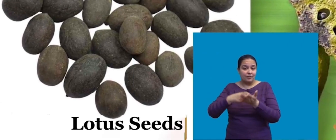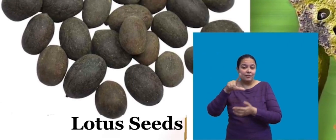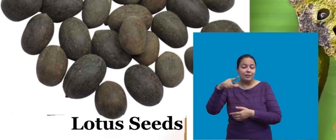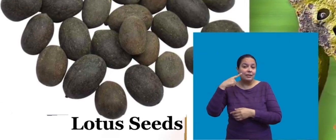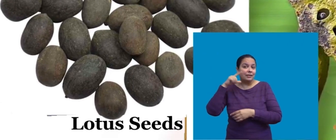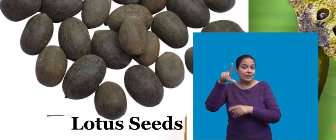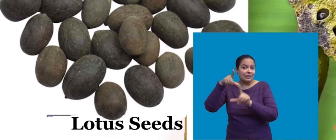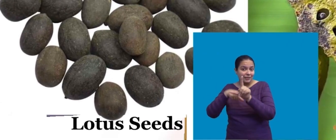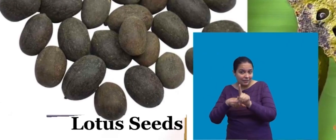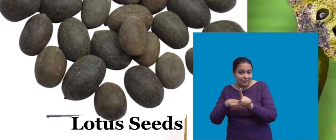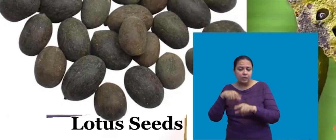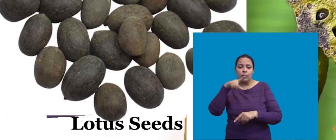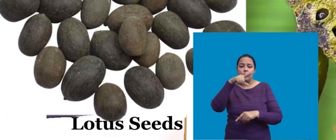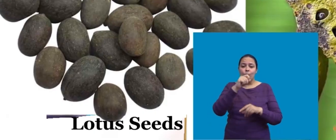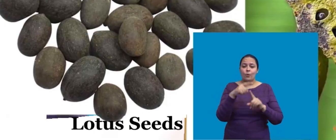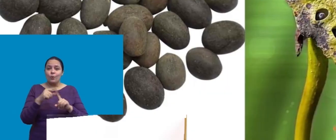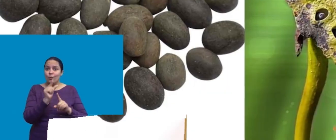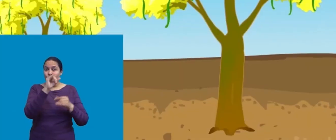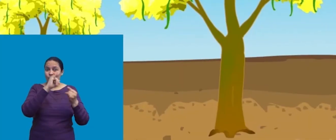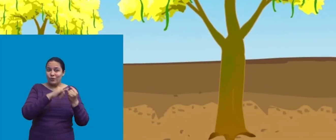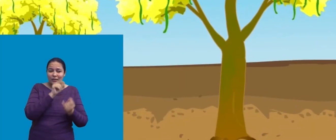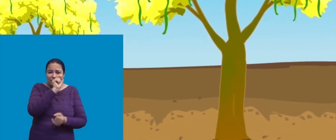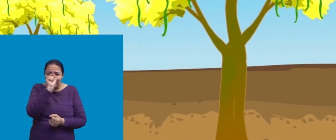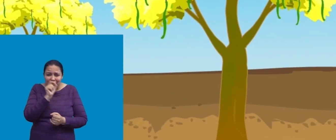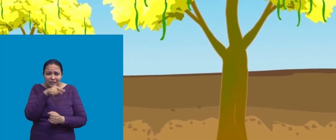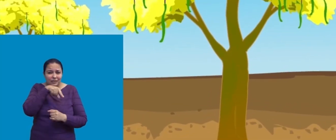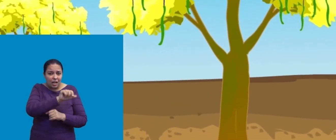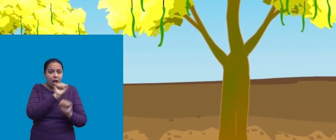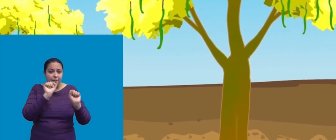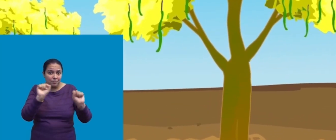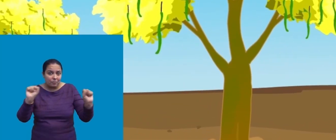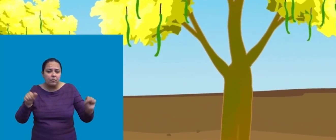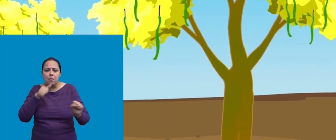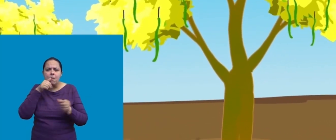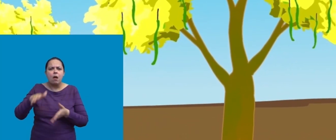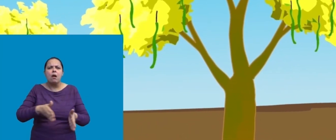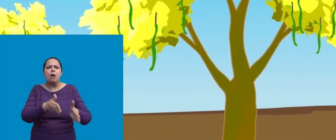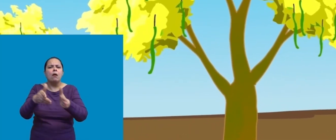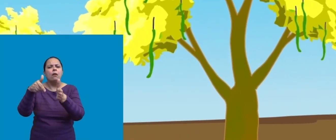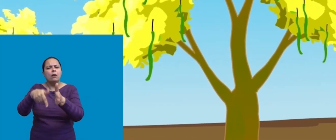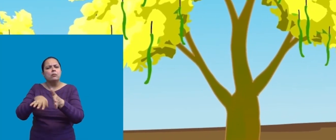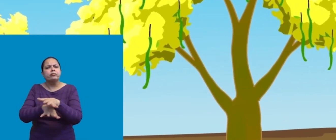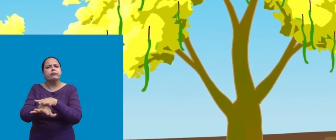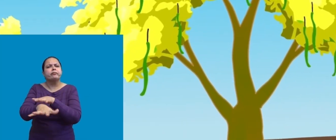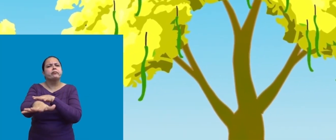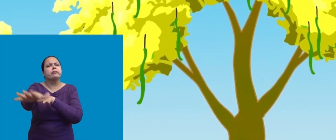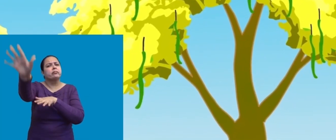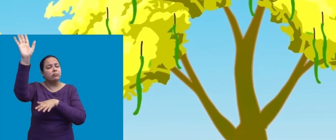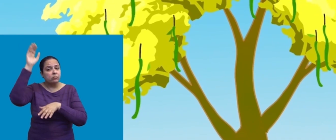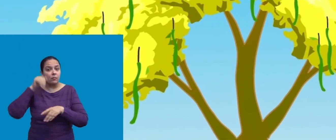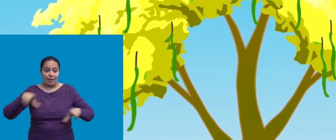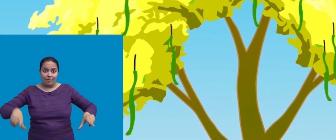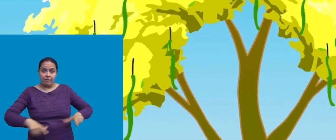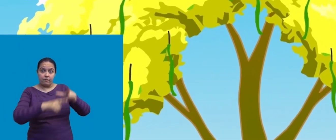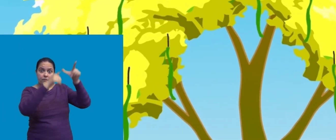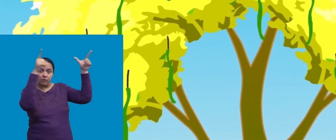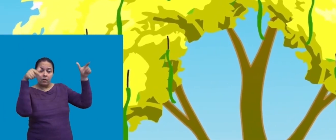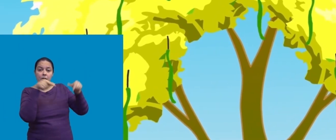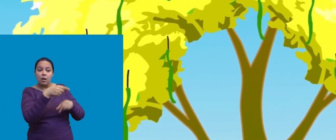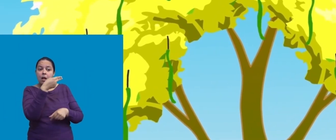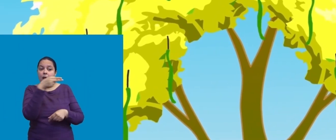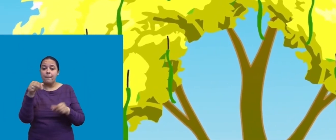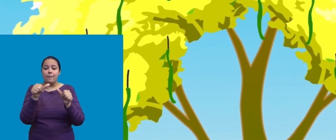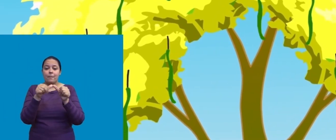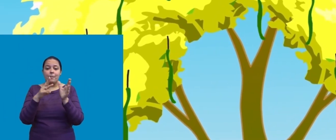can even float on water. You will be surprised to know about Amalthus. It has seeds